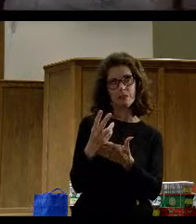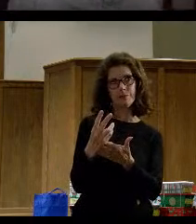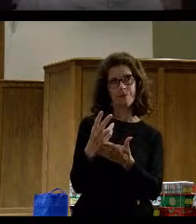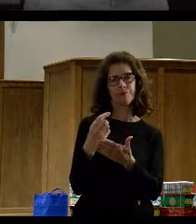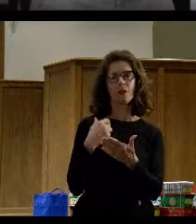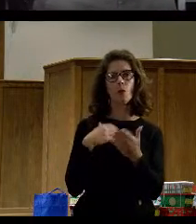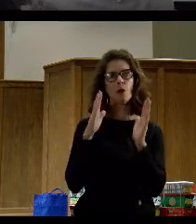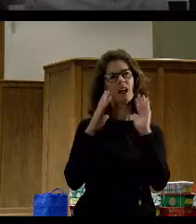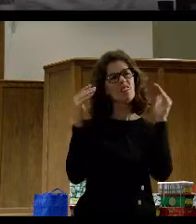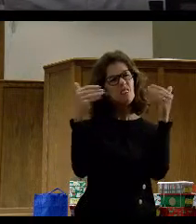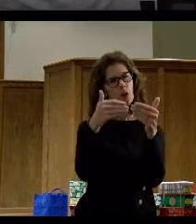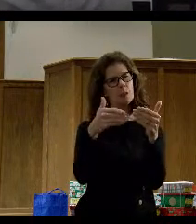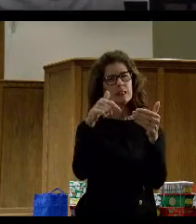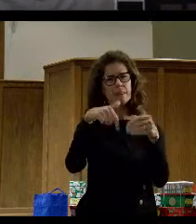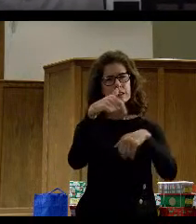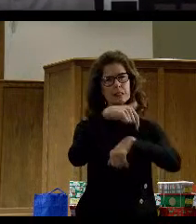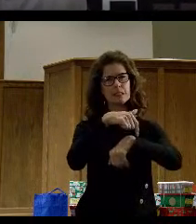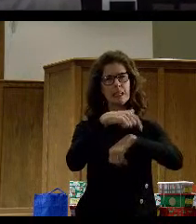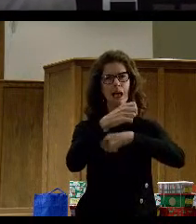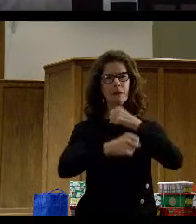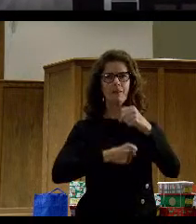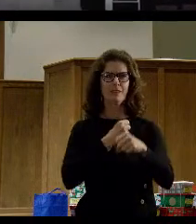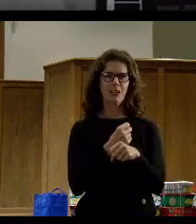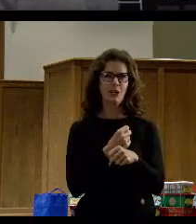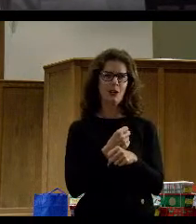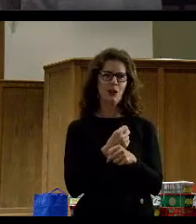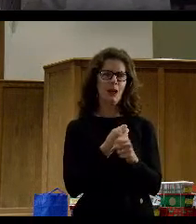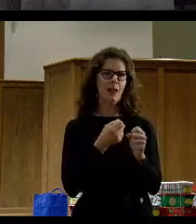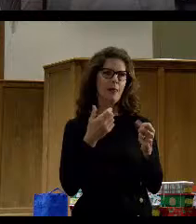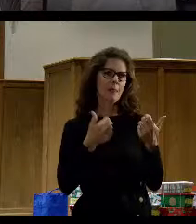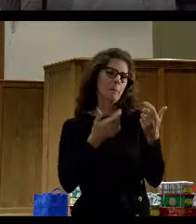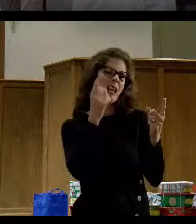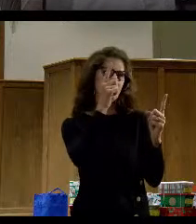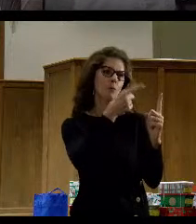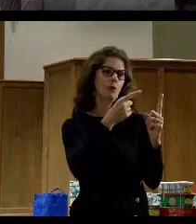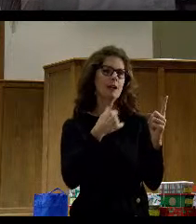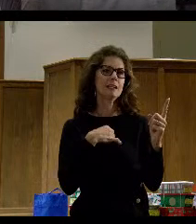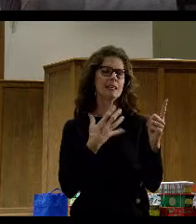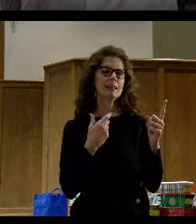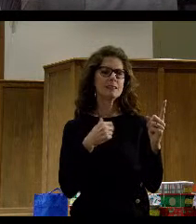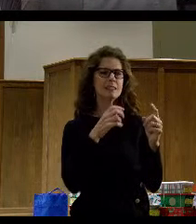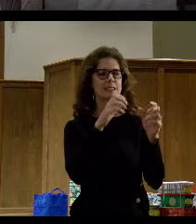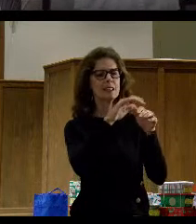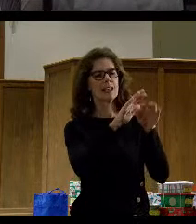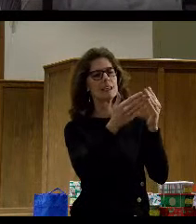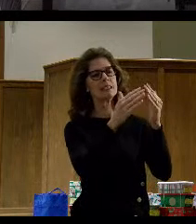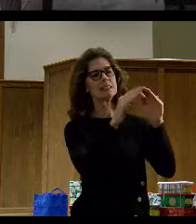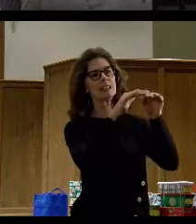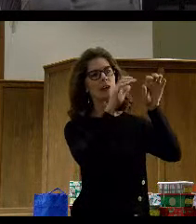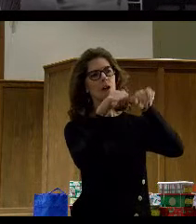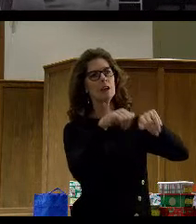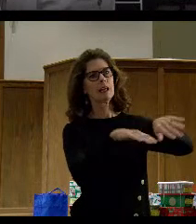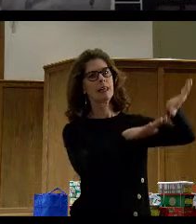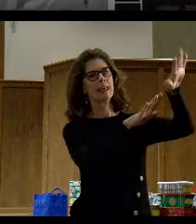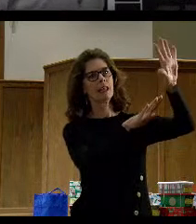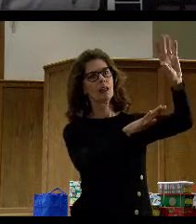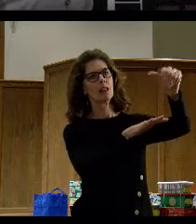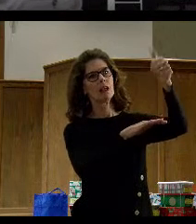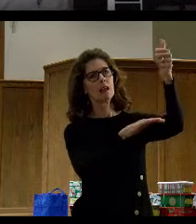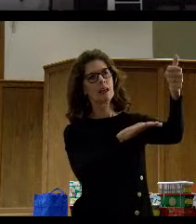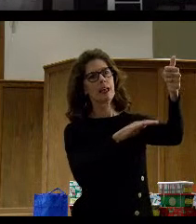the main idea that we've been studying in Scripture is, how do we become this city on a hill? How do we be the kind